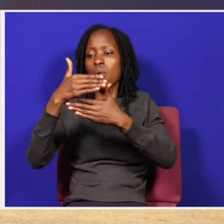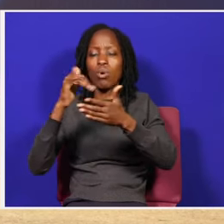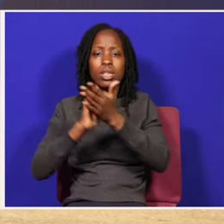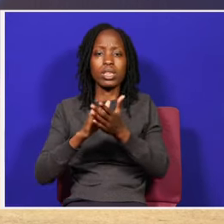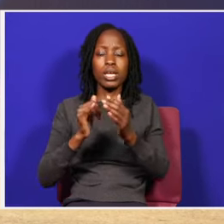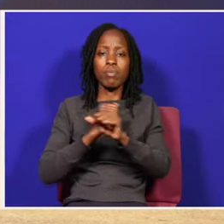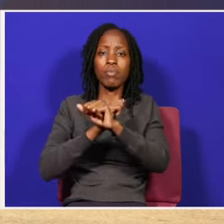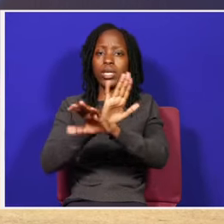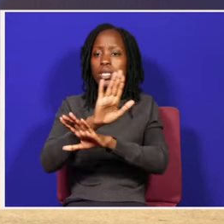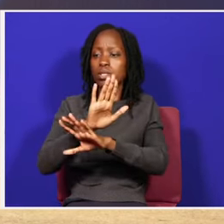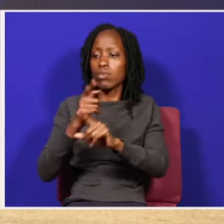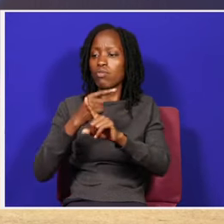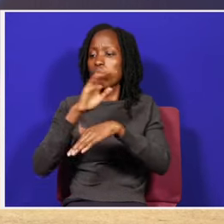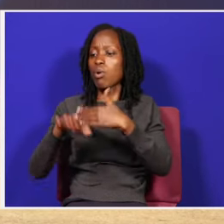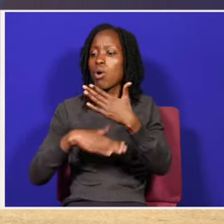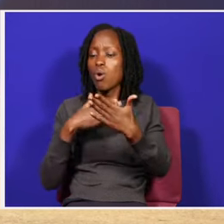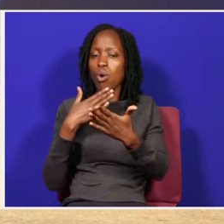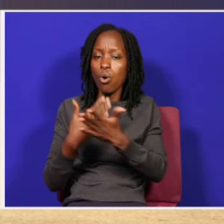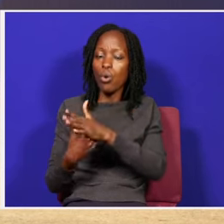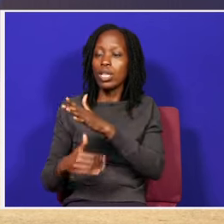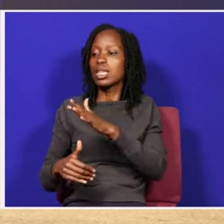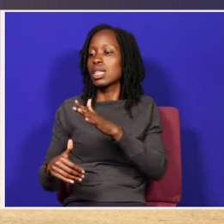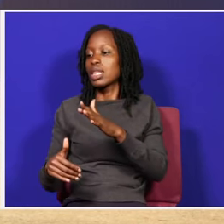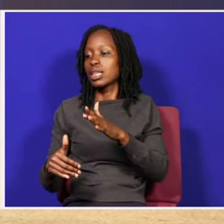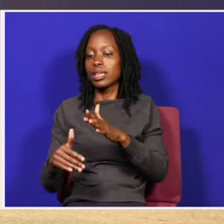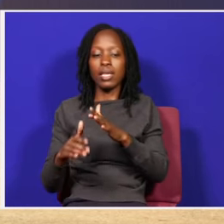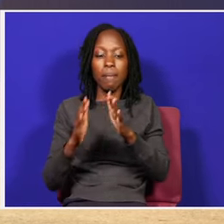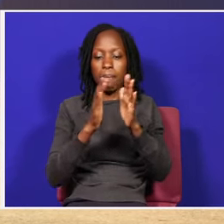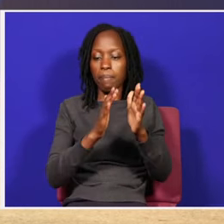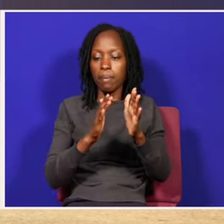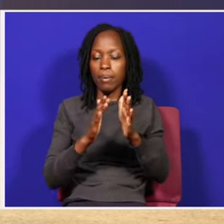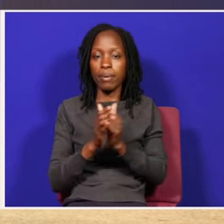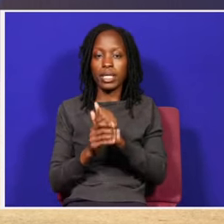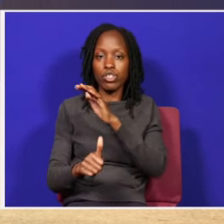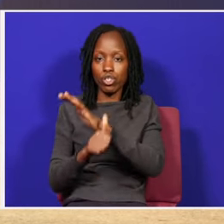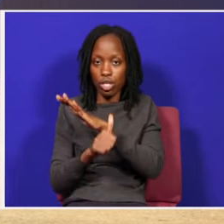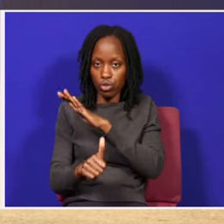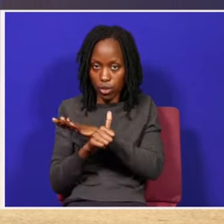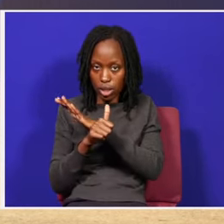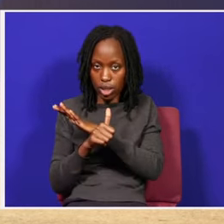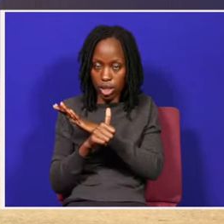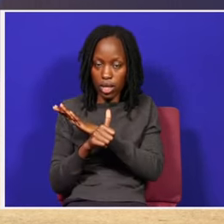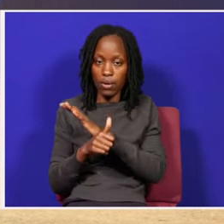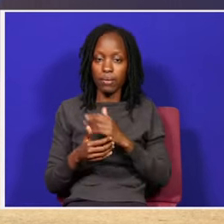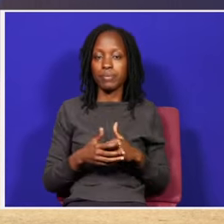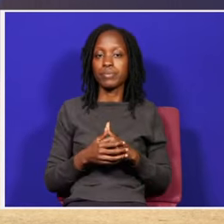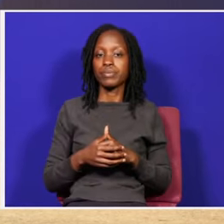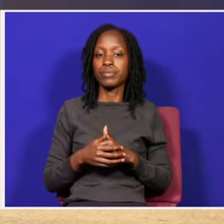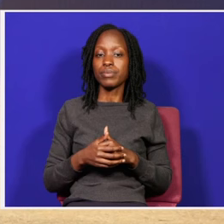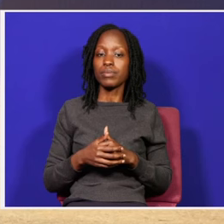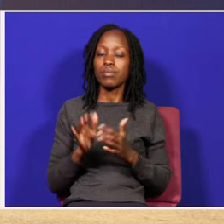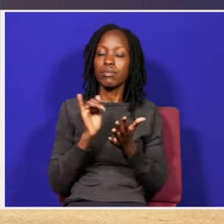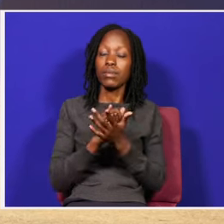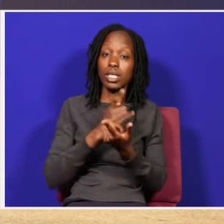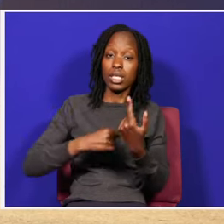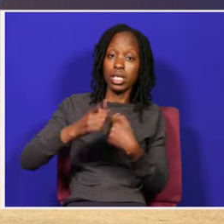protects you from all of the damage, all of the attacks, all of the environment, as it were, that surrounds